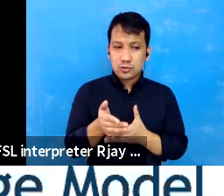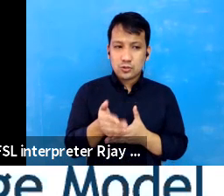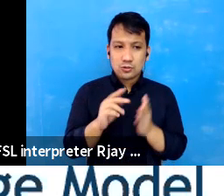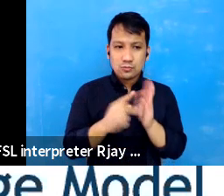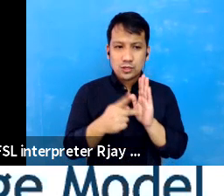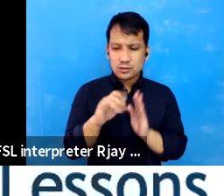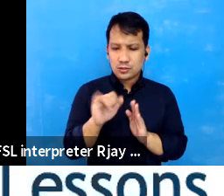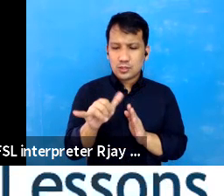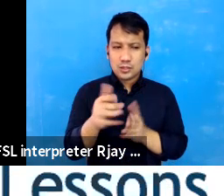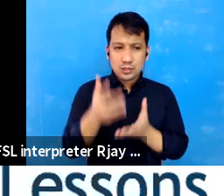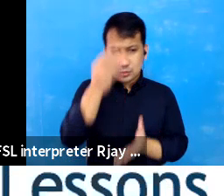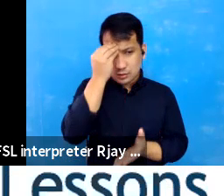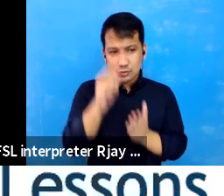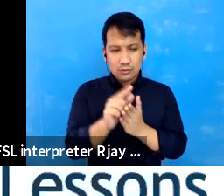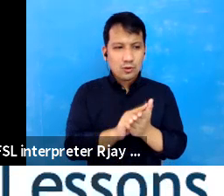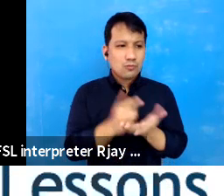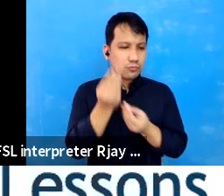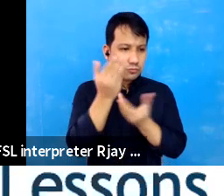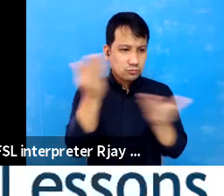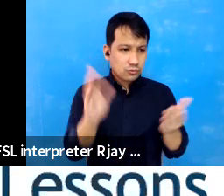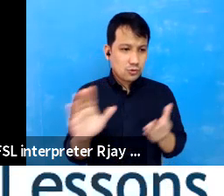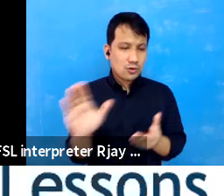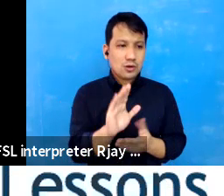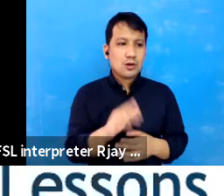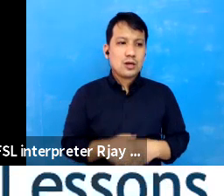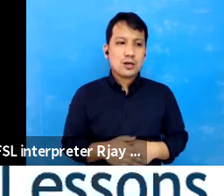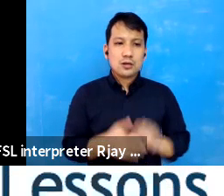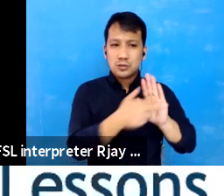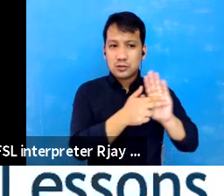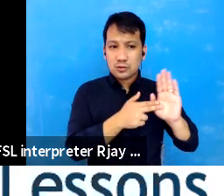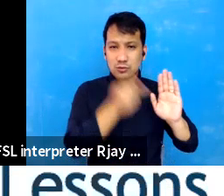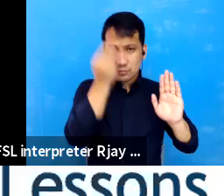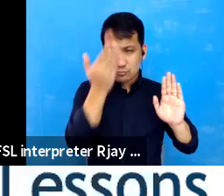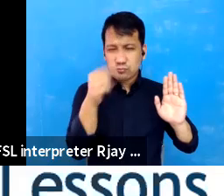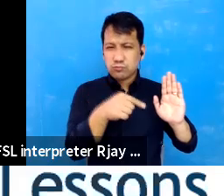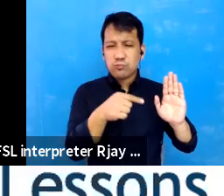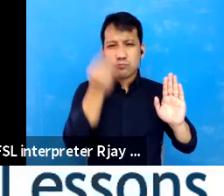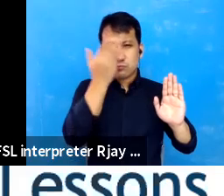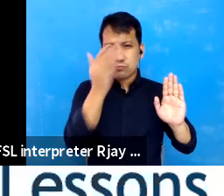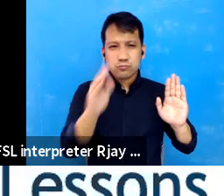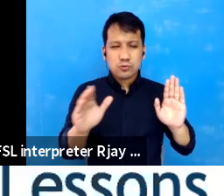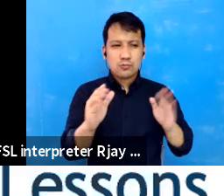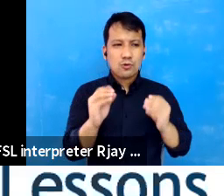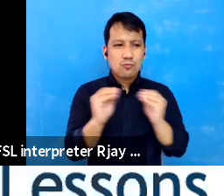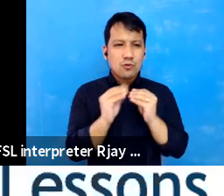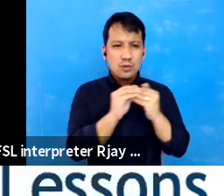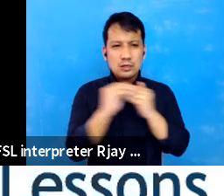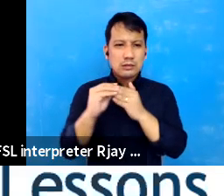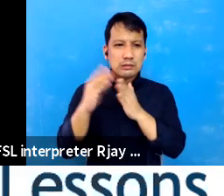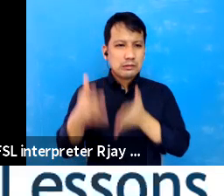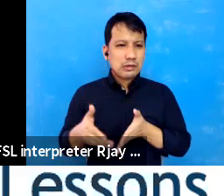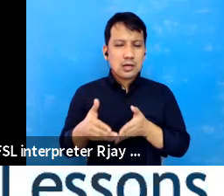lessons. Next slide, please. I think what we would like to highlight here is one is on leadership.